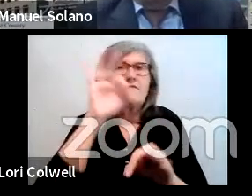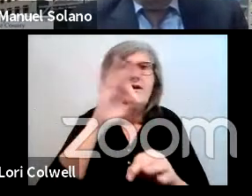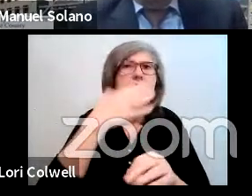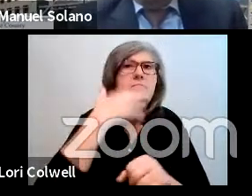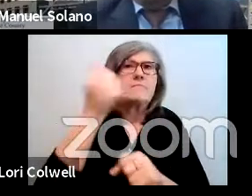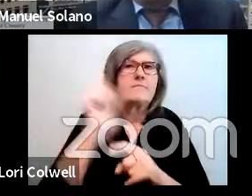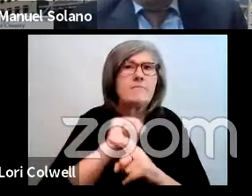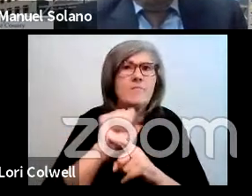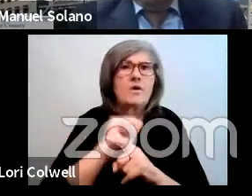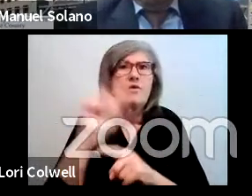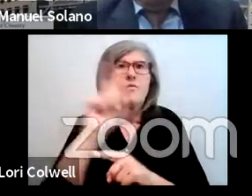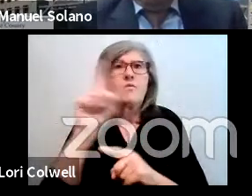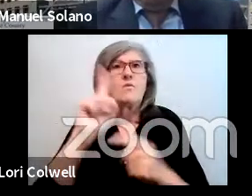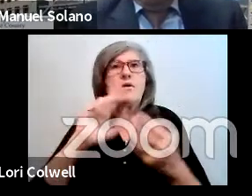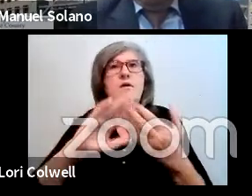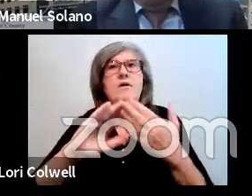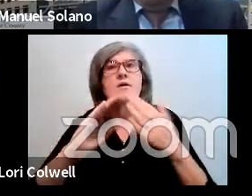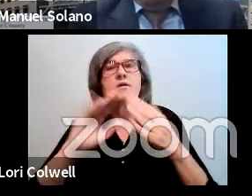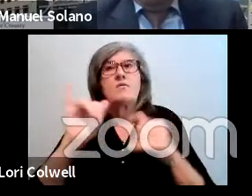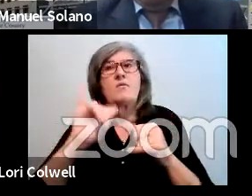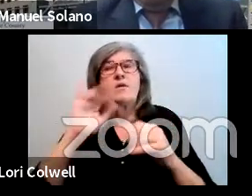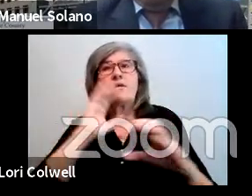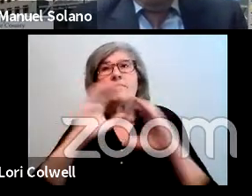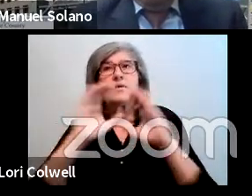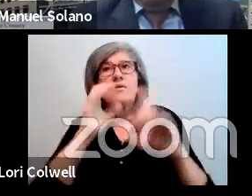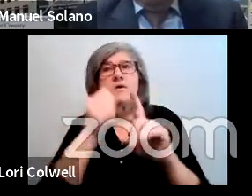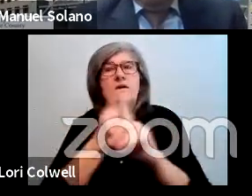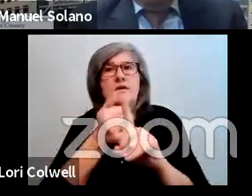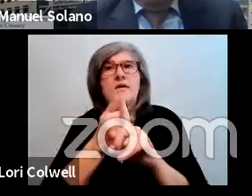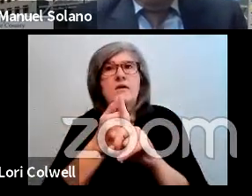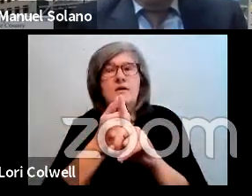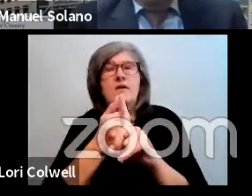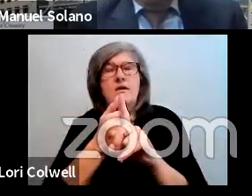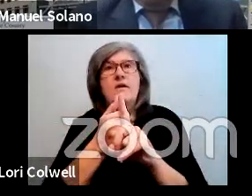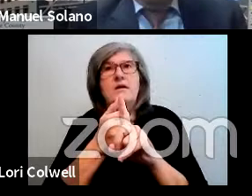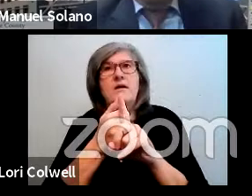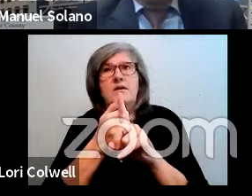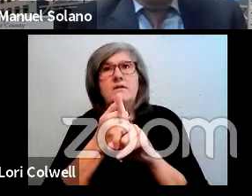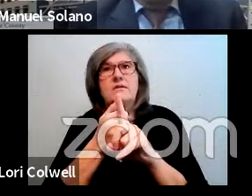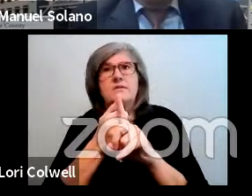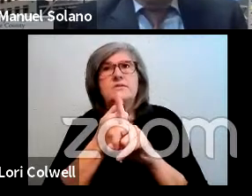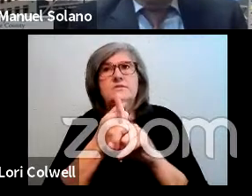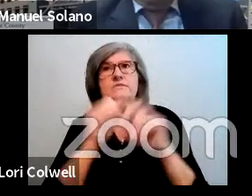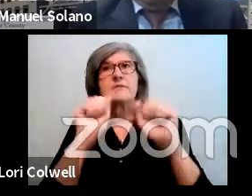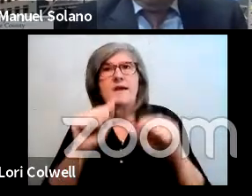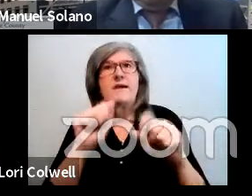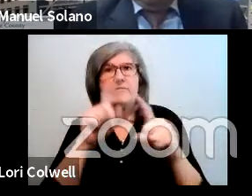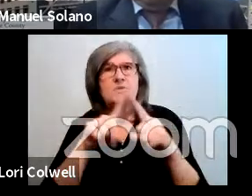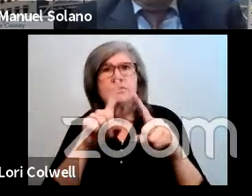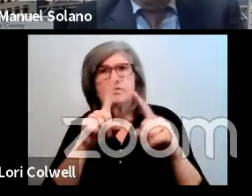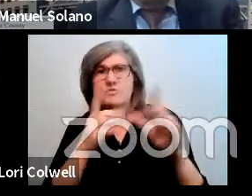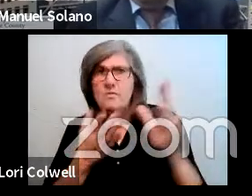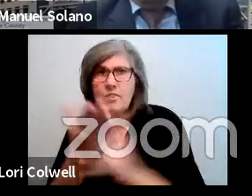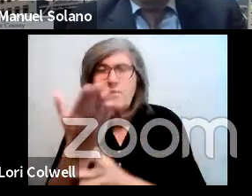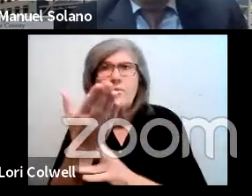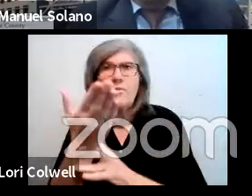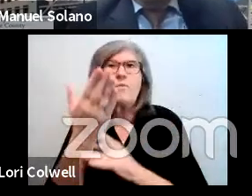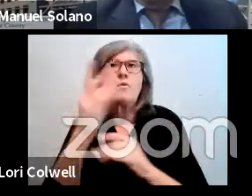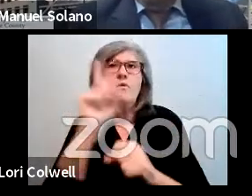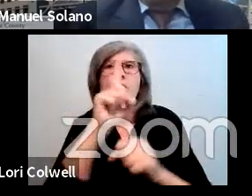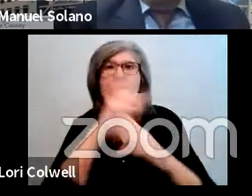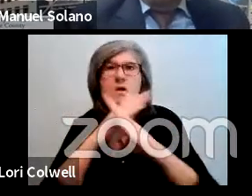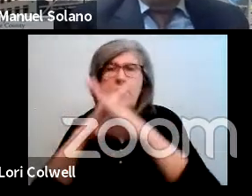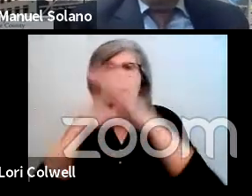where communication has broken some of the stalemates around this